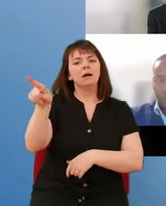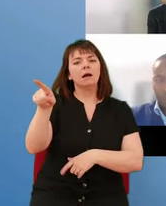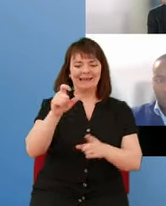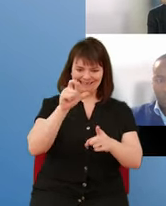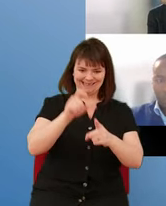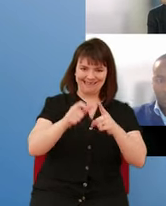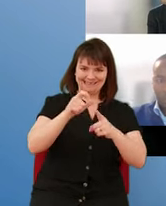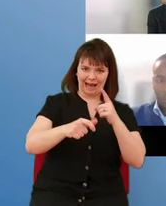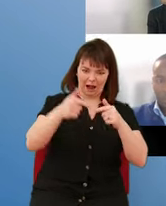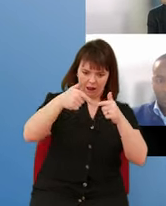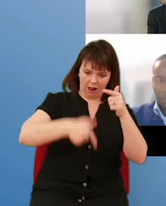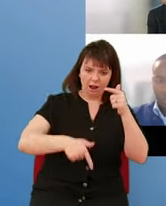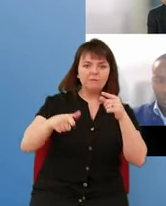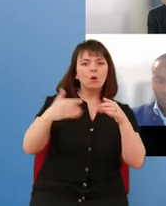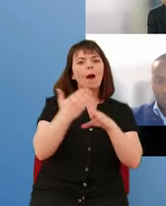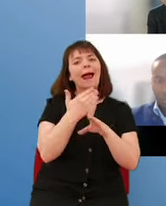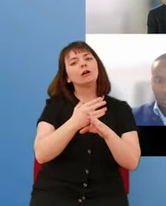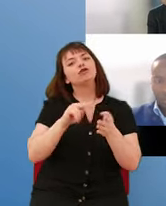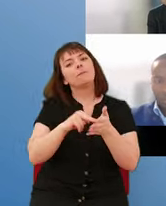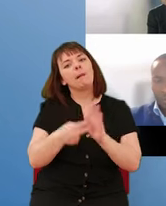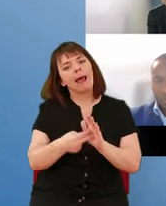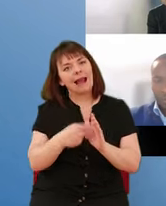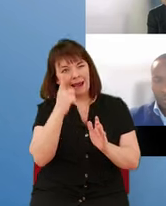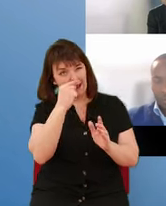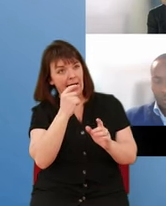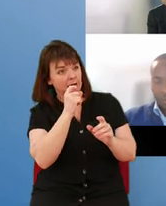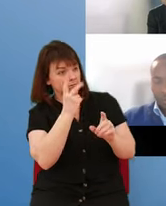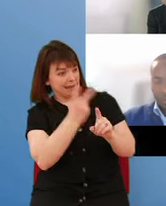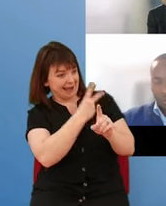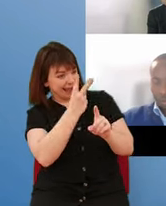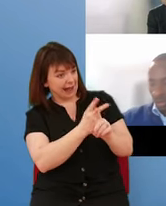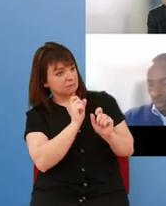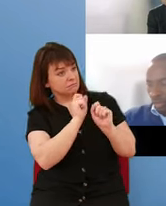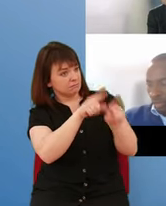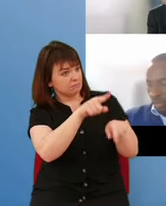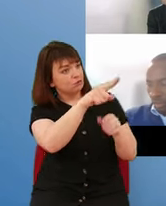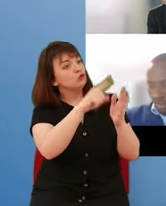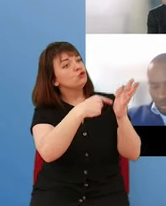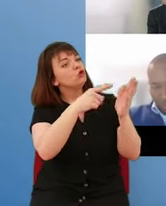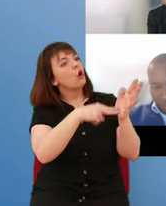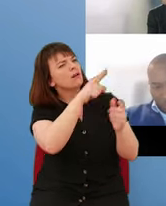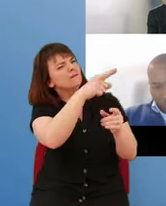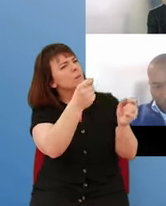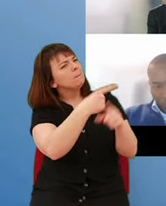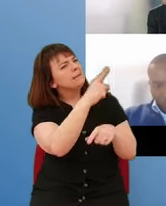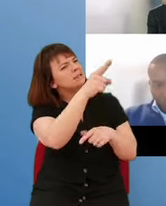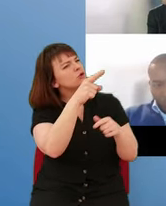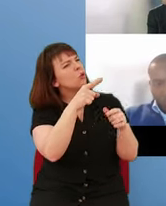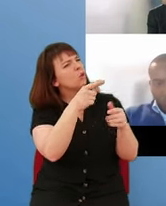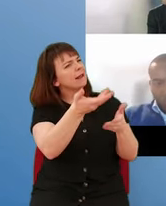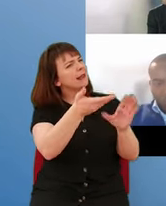your inbox, but hopefully you'll have all seen what the practice is